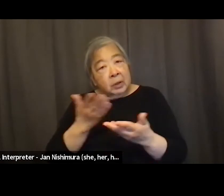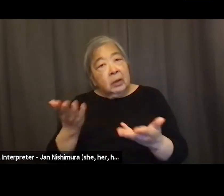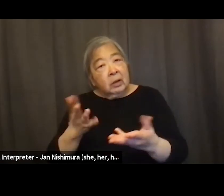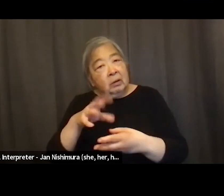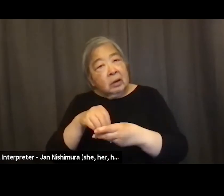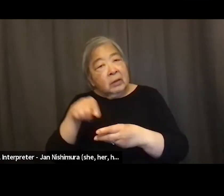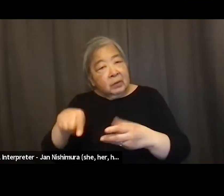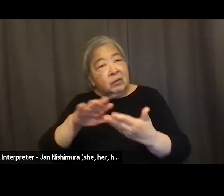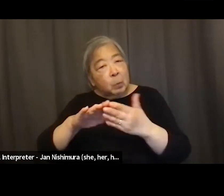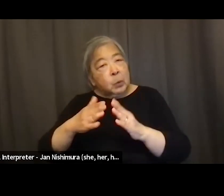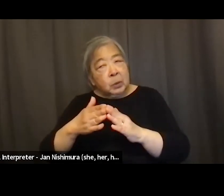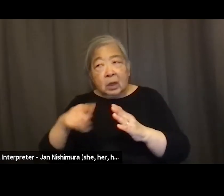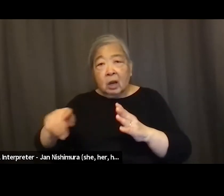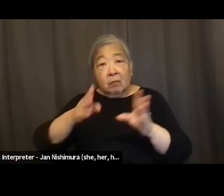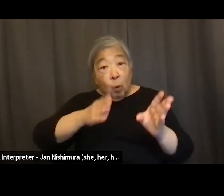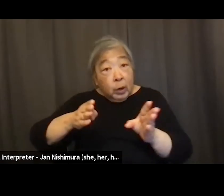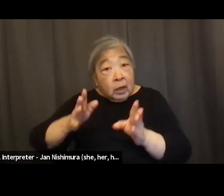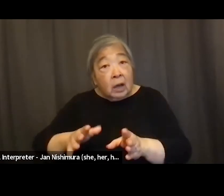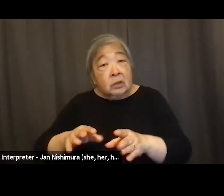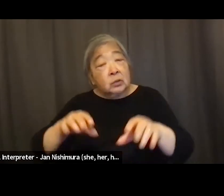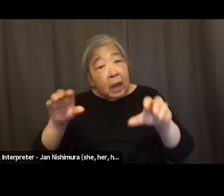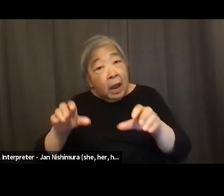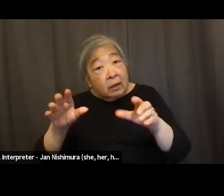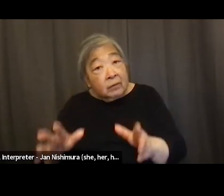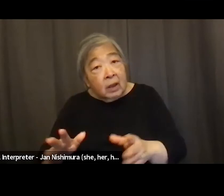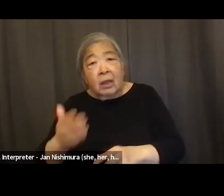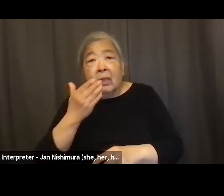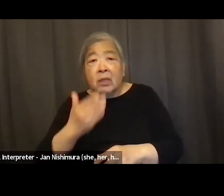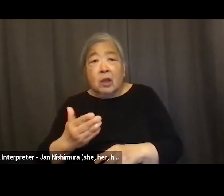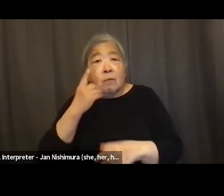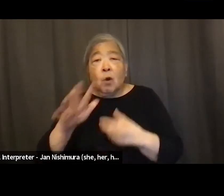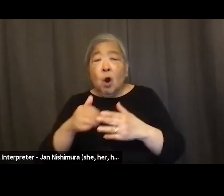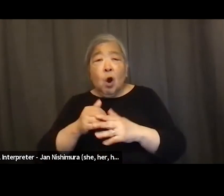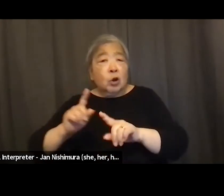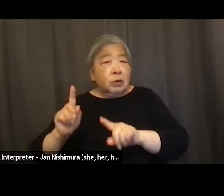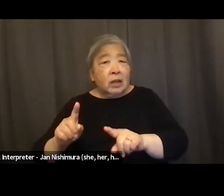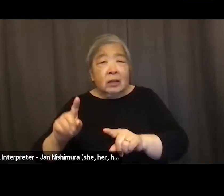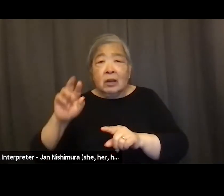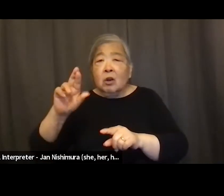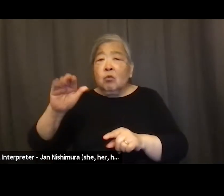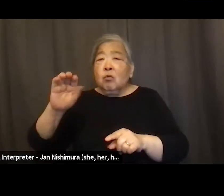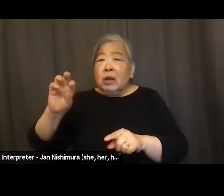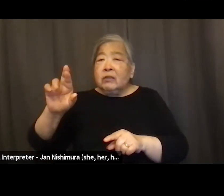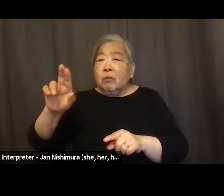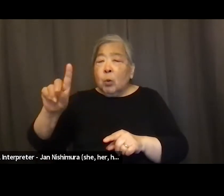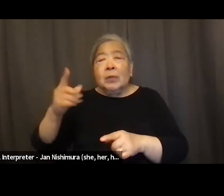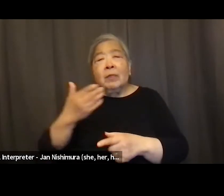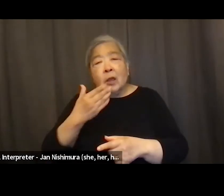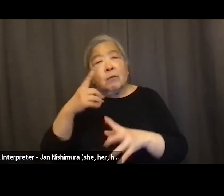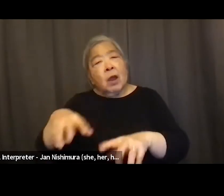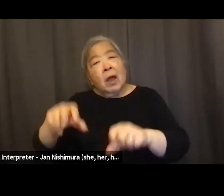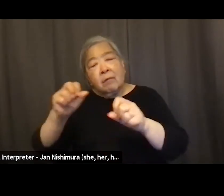of organizers, activists, and thank you for all who are attending, for Race Forward, for having this conversation